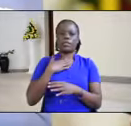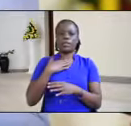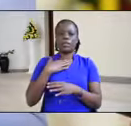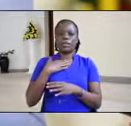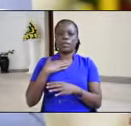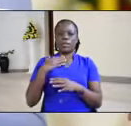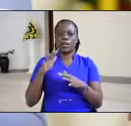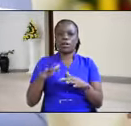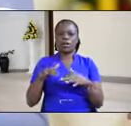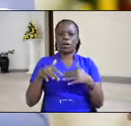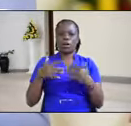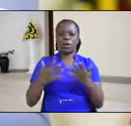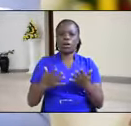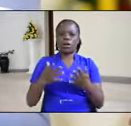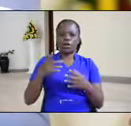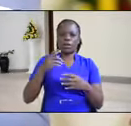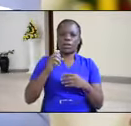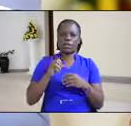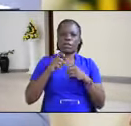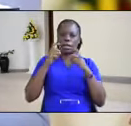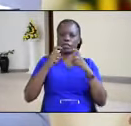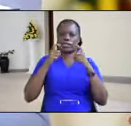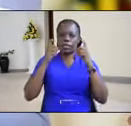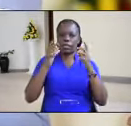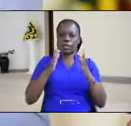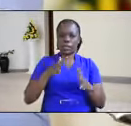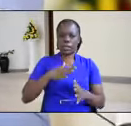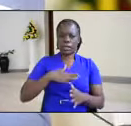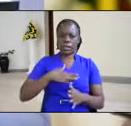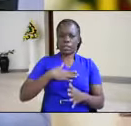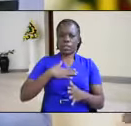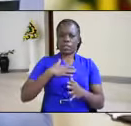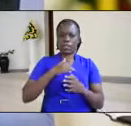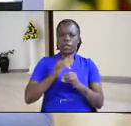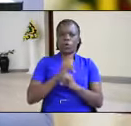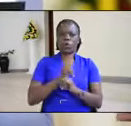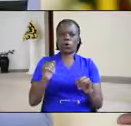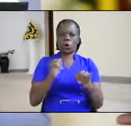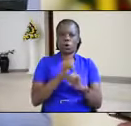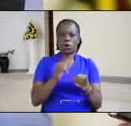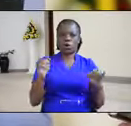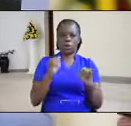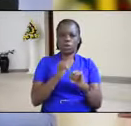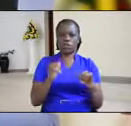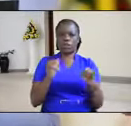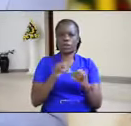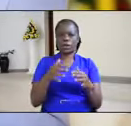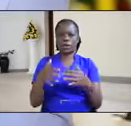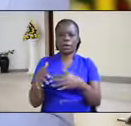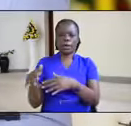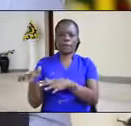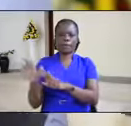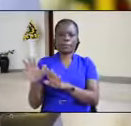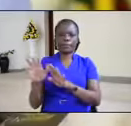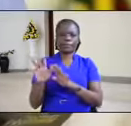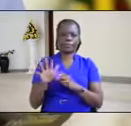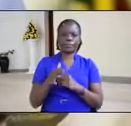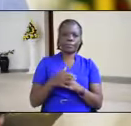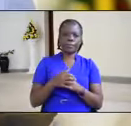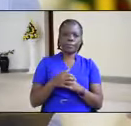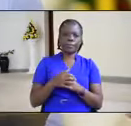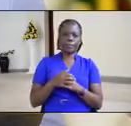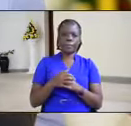wanting? Or with our sins all washed away?